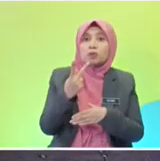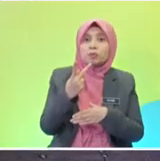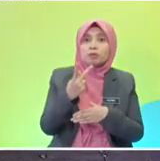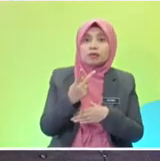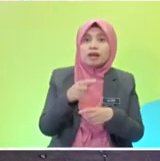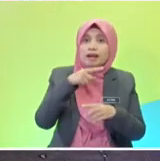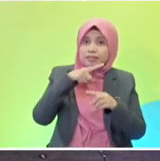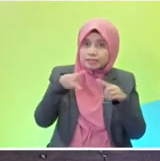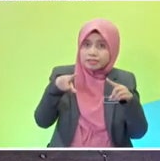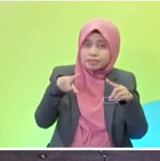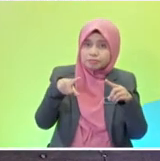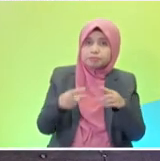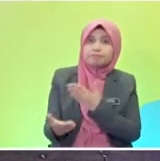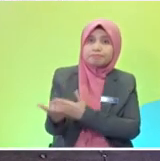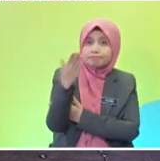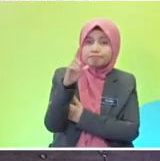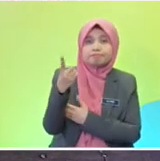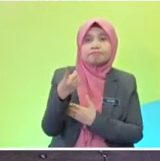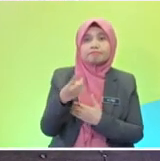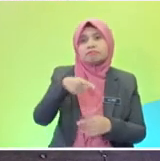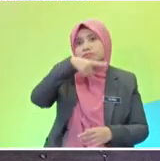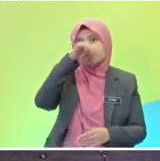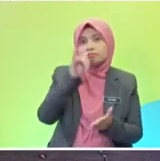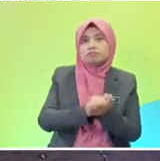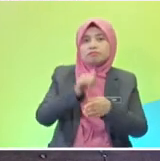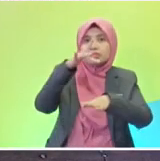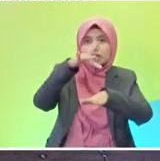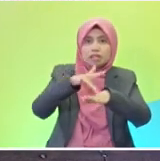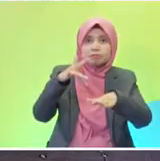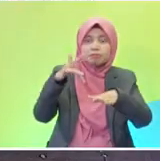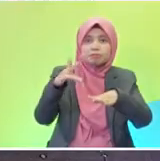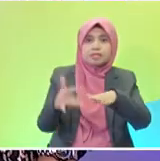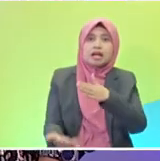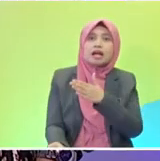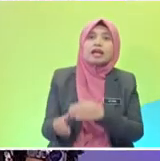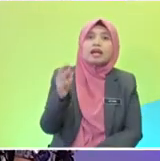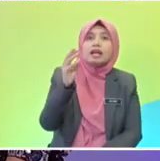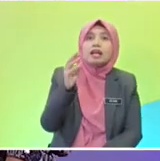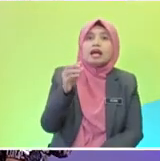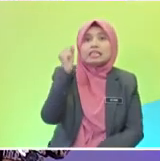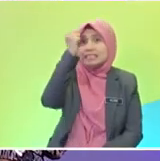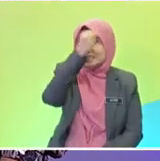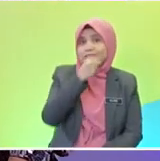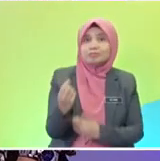only. That's why it's called morning glory. Oh. Okay, and all normally, right. A morning glory is purple in color.